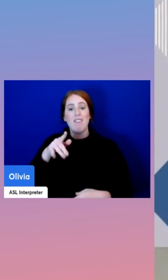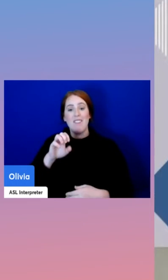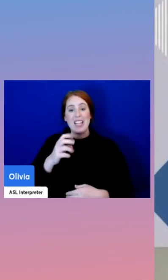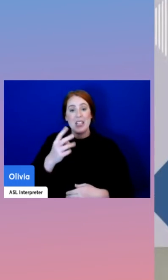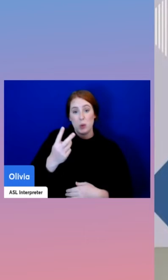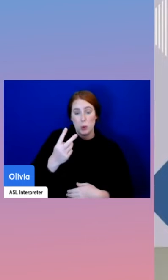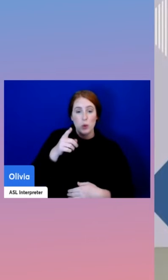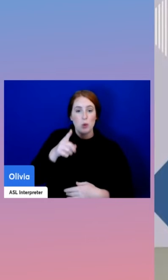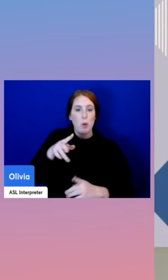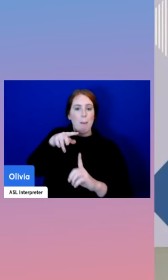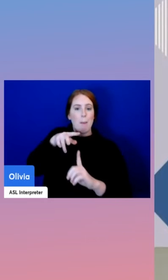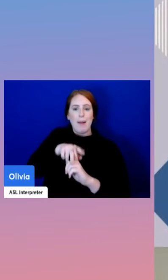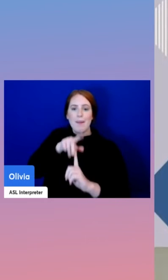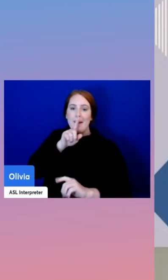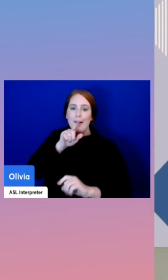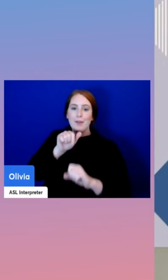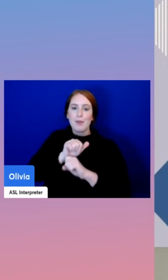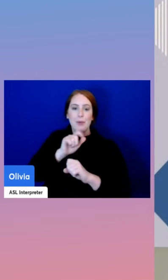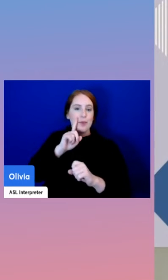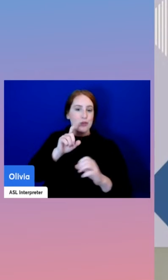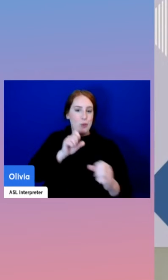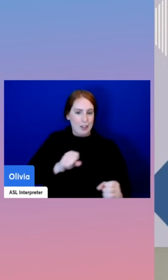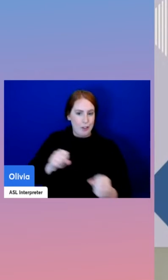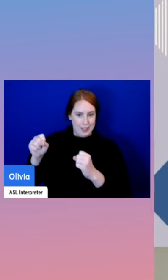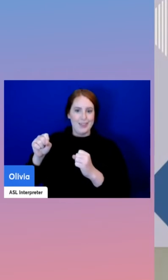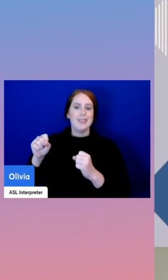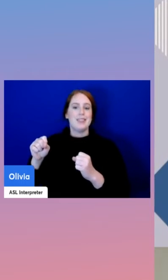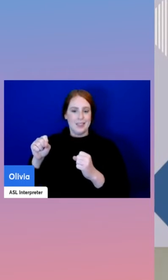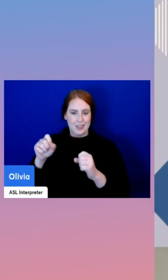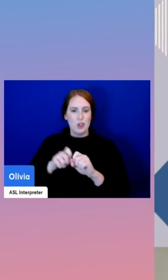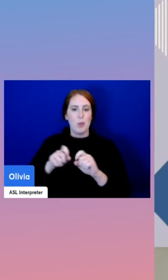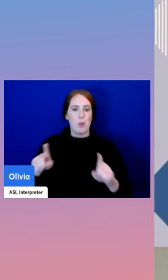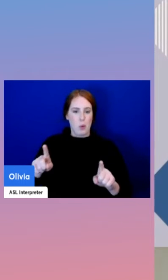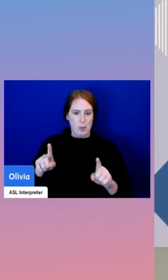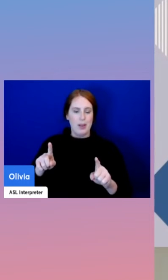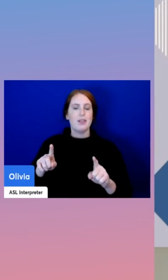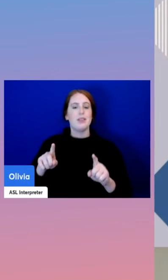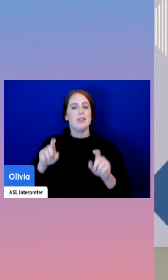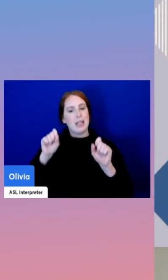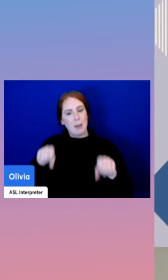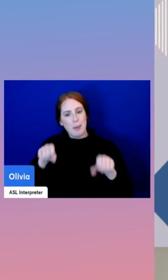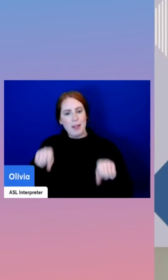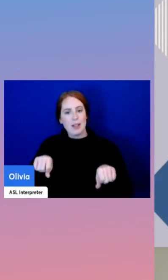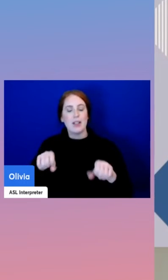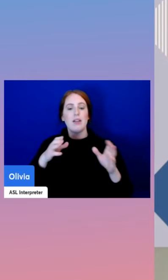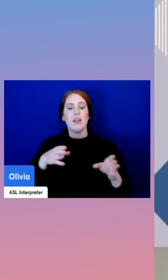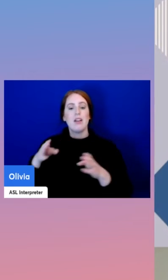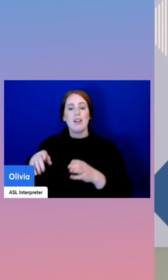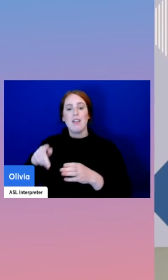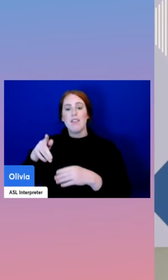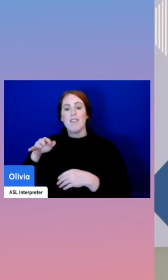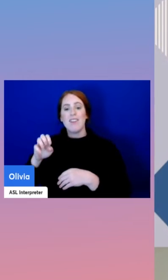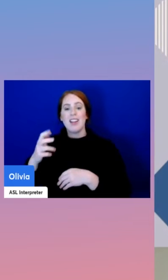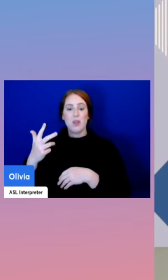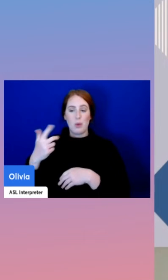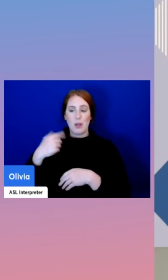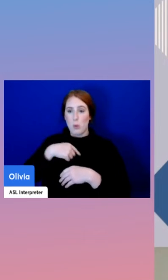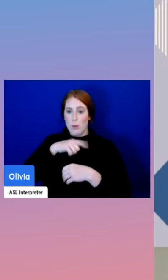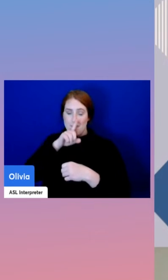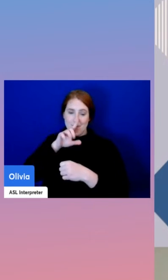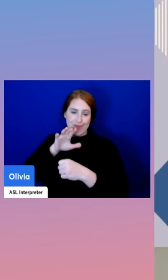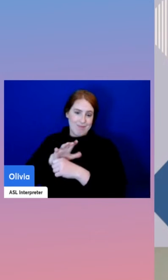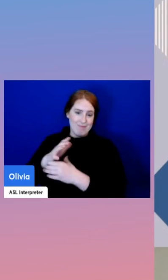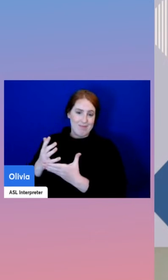to the deployments along with the monitoring capabilities. And within phase 3, we'll have committed to being able to gather feedback